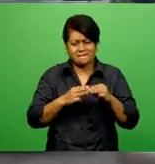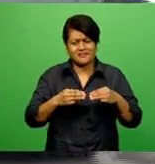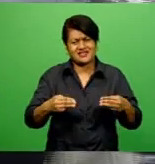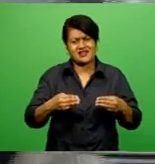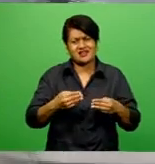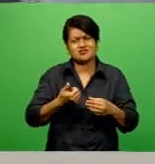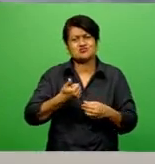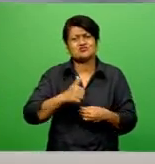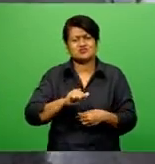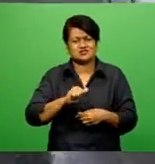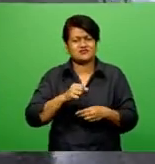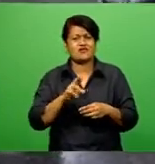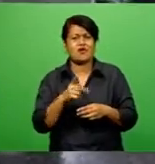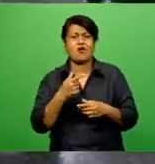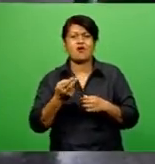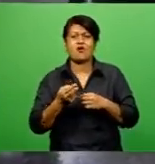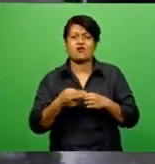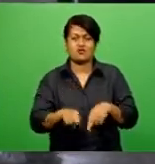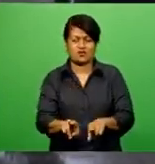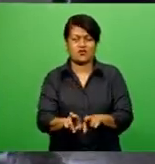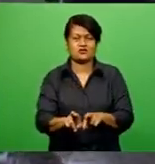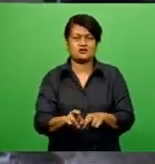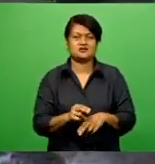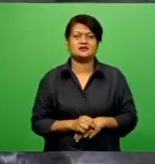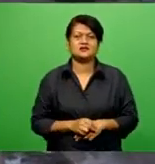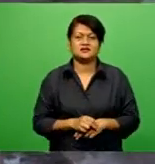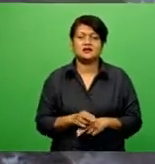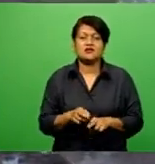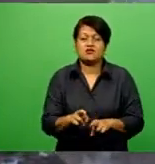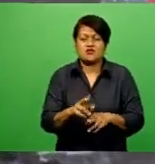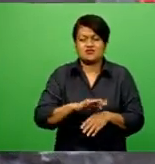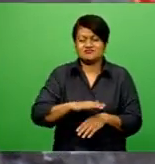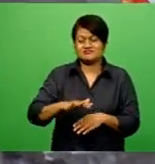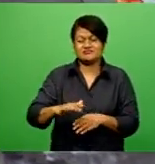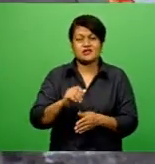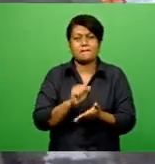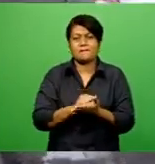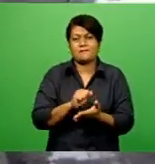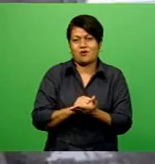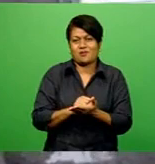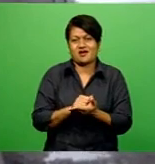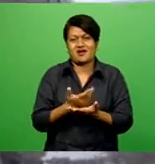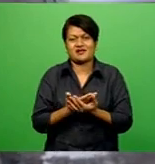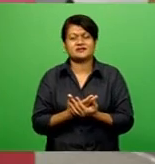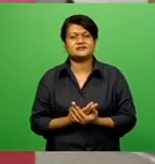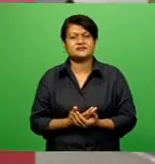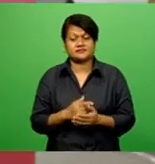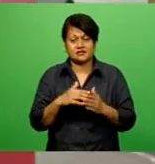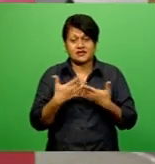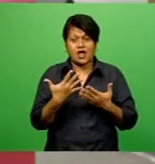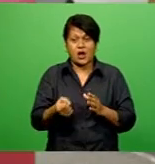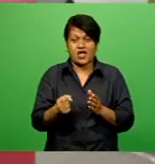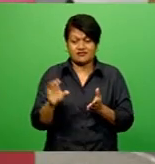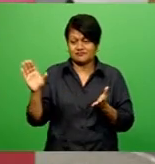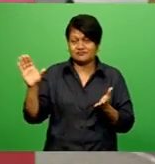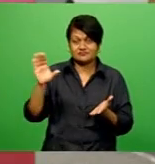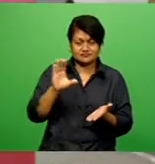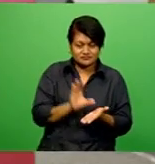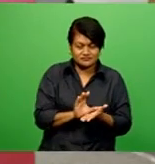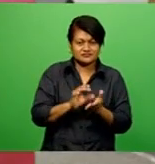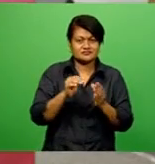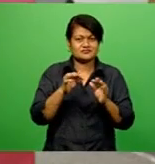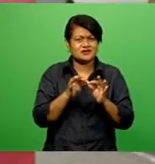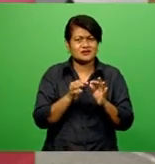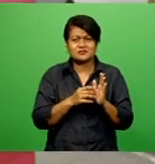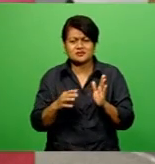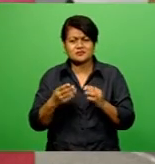from petroleum distillation and is used for road surfacing and roofing. Now that we have the bitumen that has come into the country, they will then